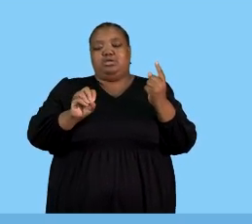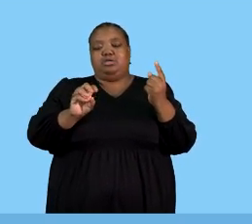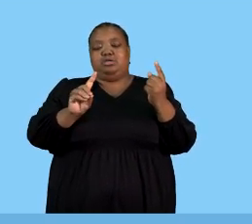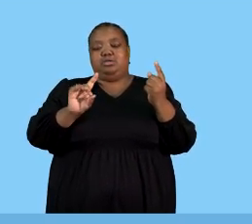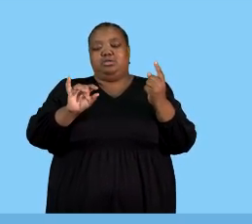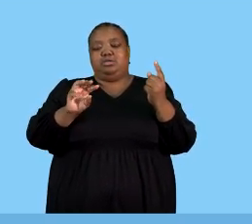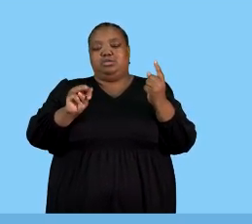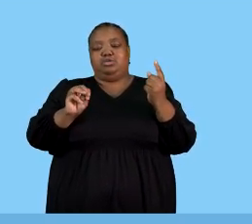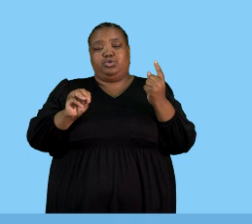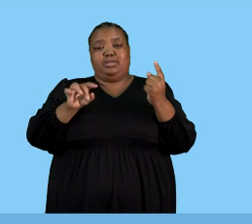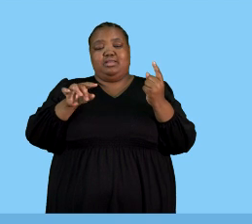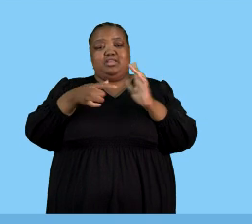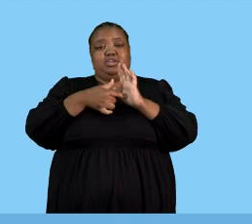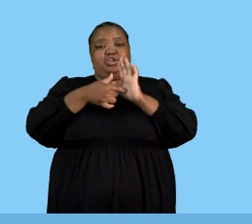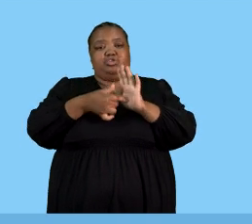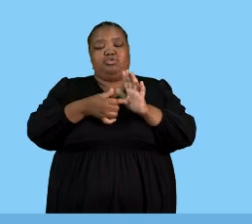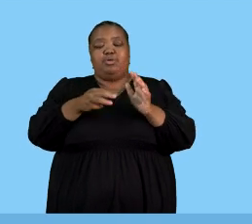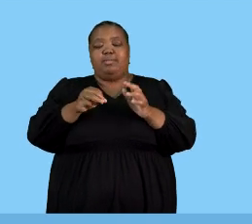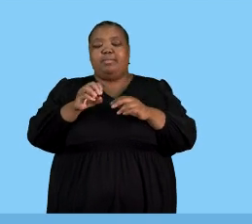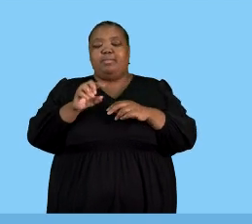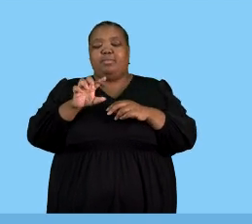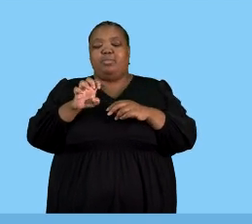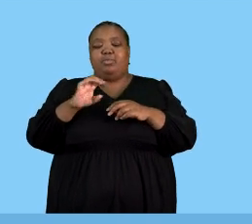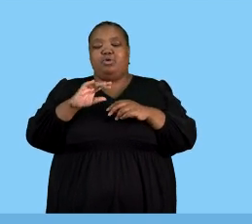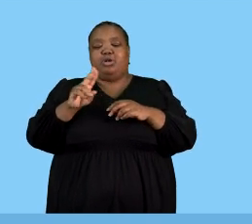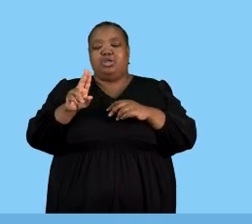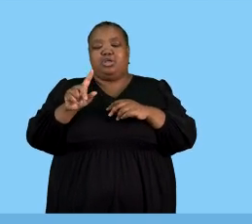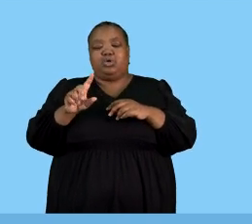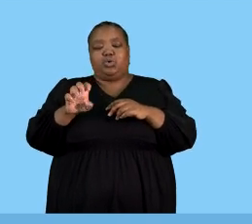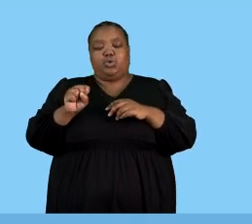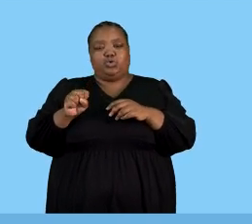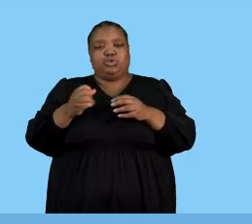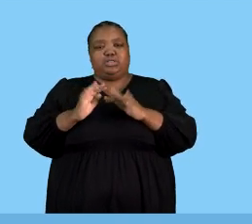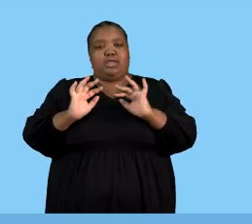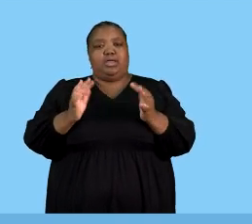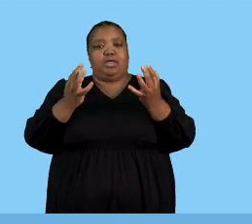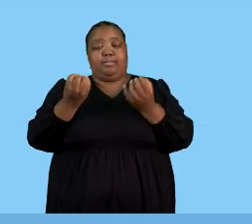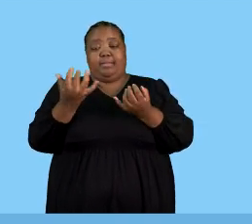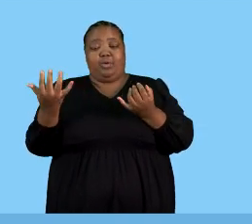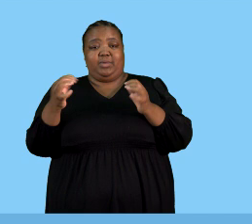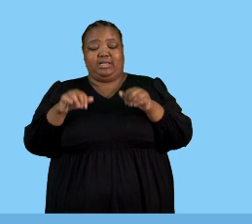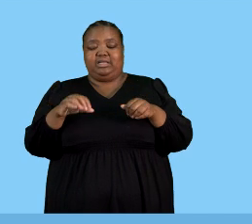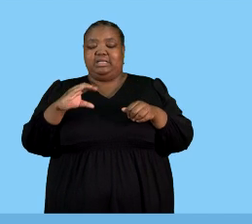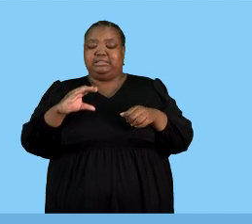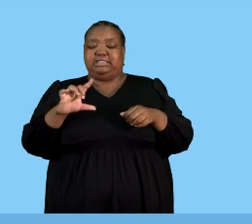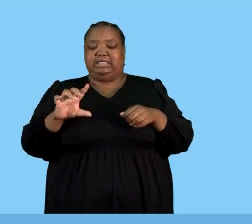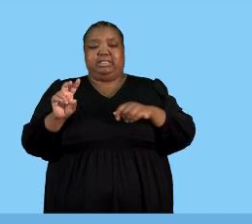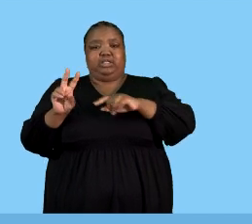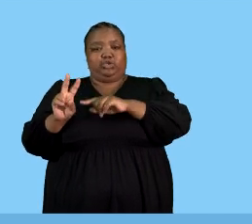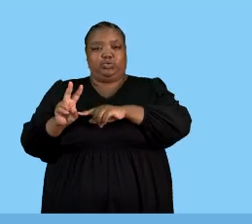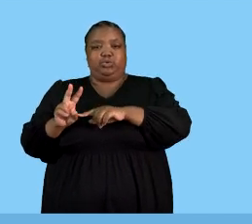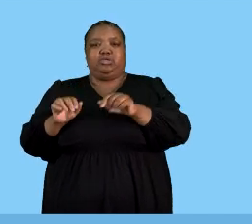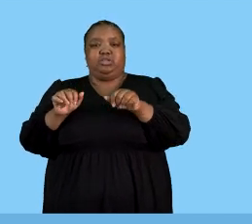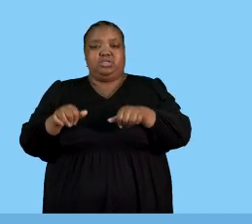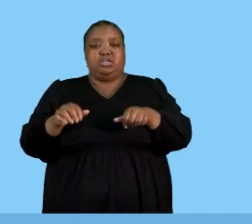number written in front of the chemical formula, tells us how many molecules of that particular substance we have. And then